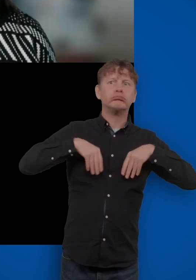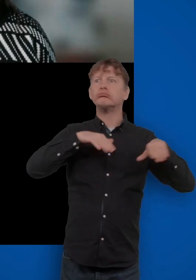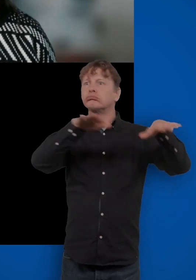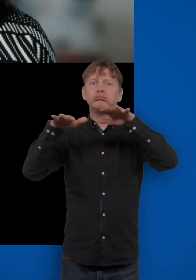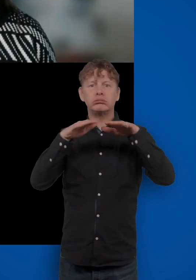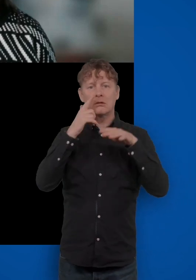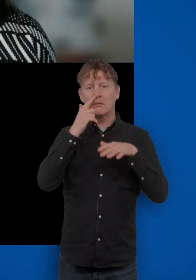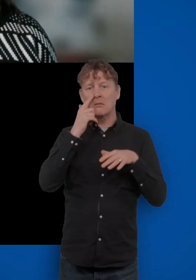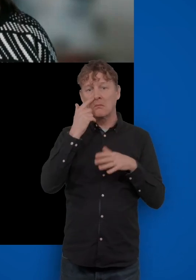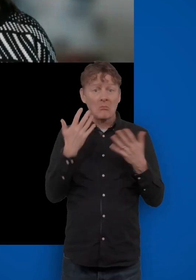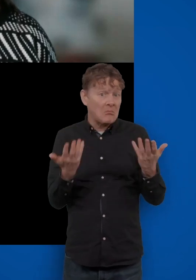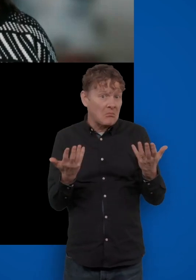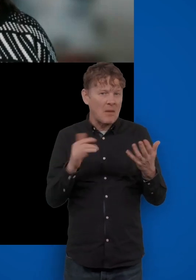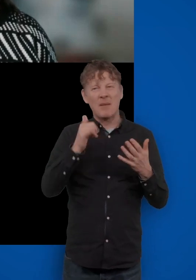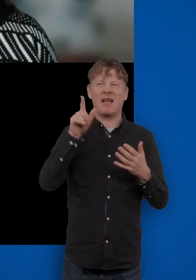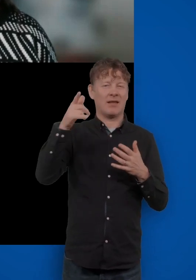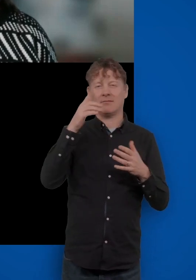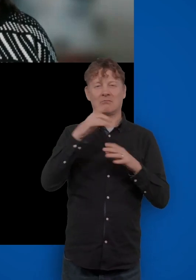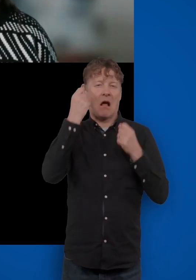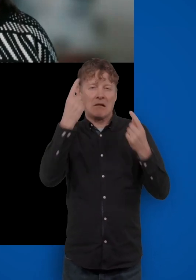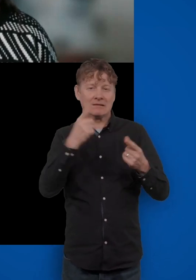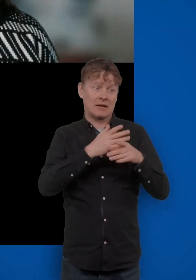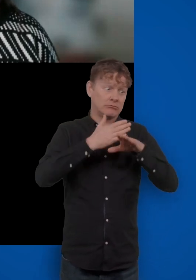effort is underappreciated?